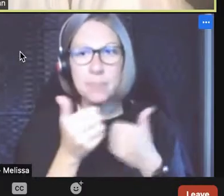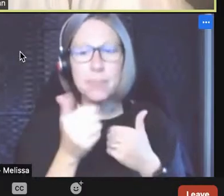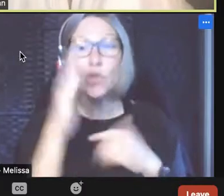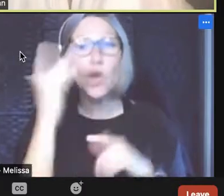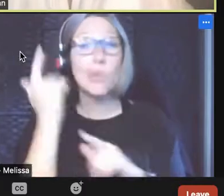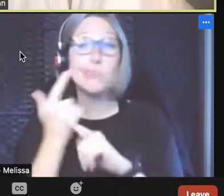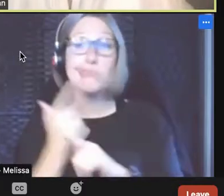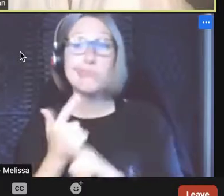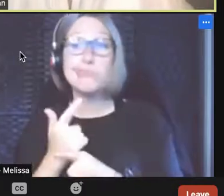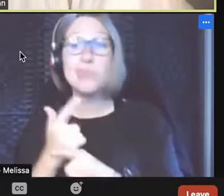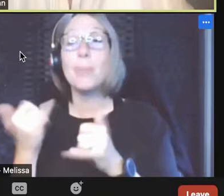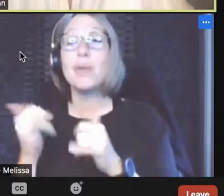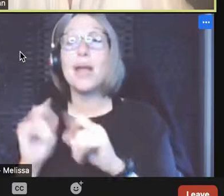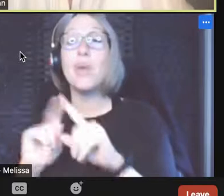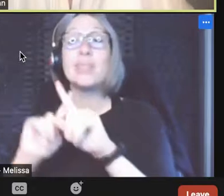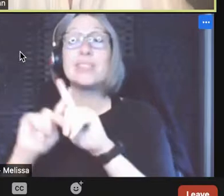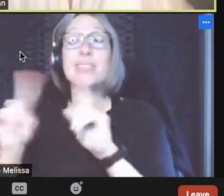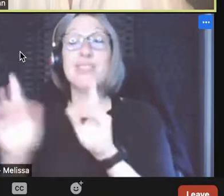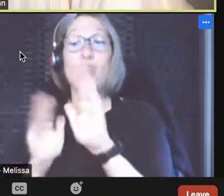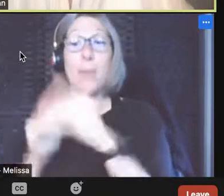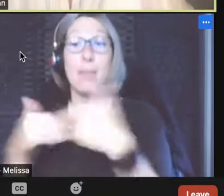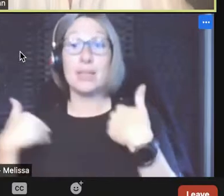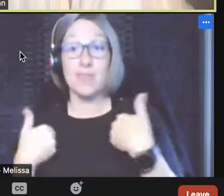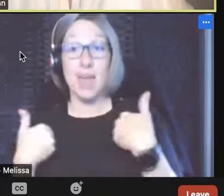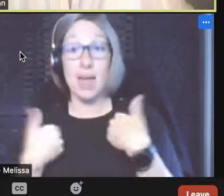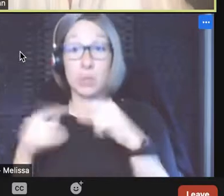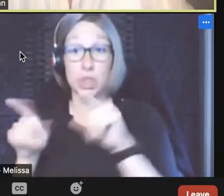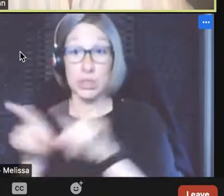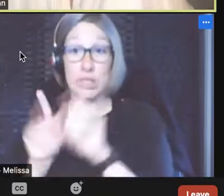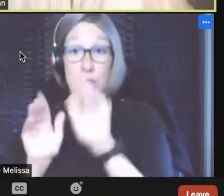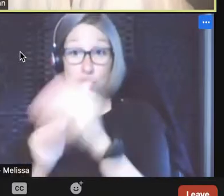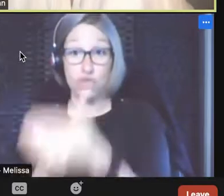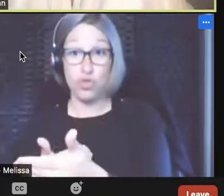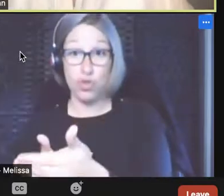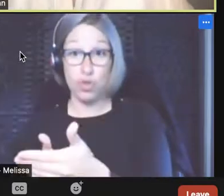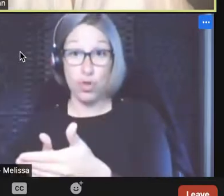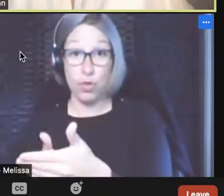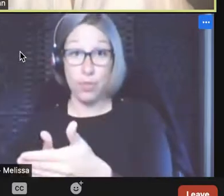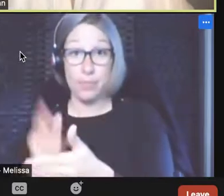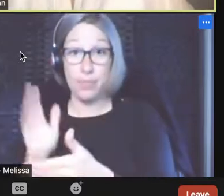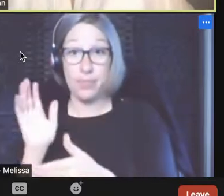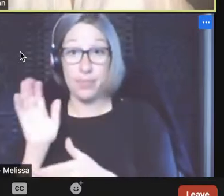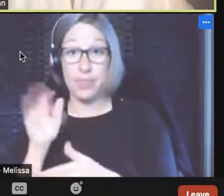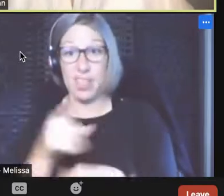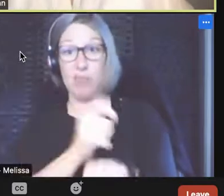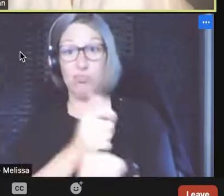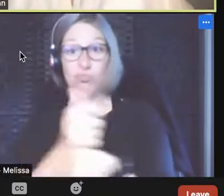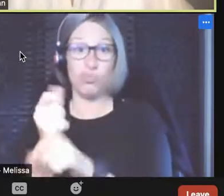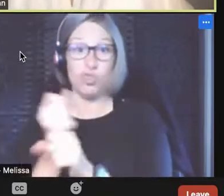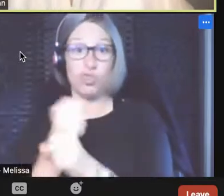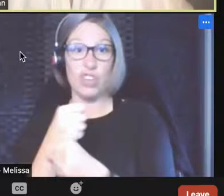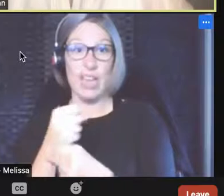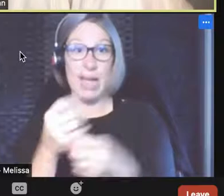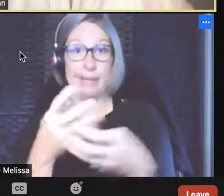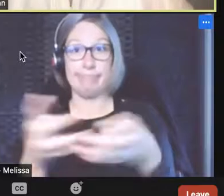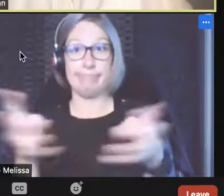with another box of animals in the same room, and this is the display that that child created.